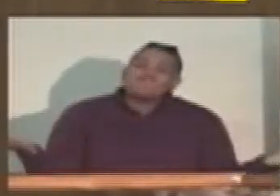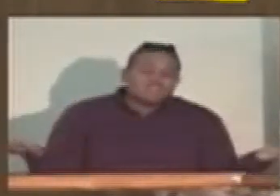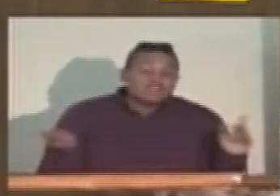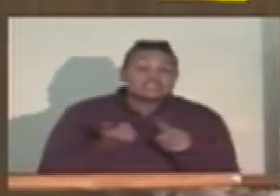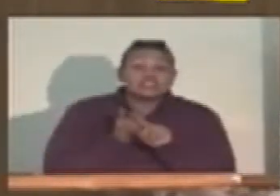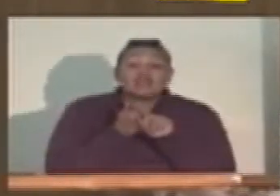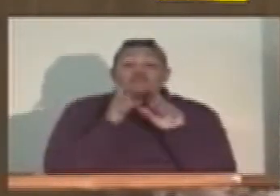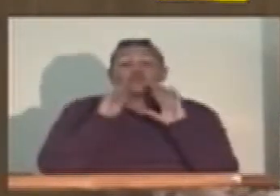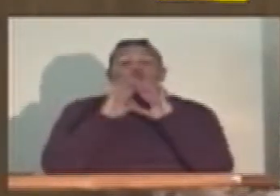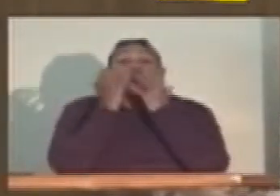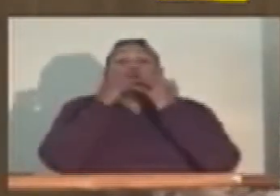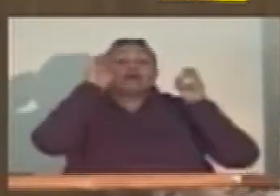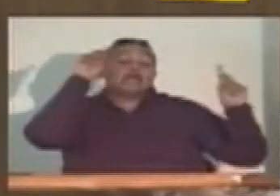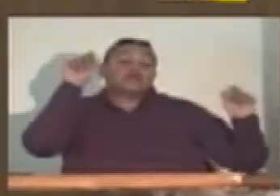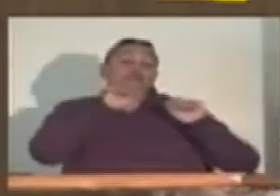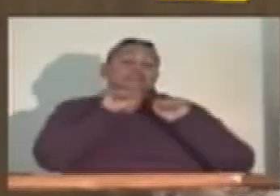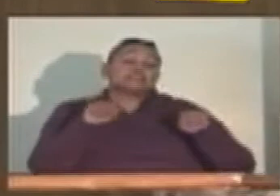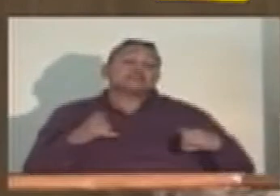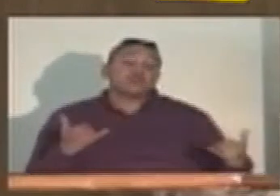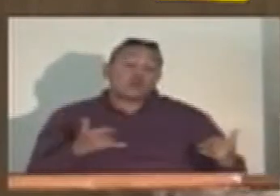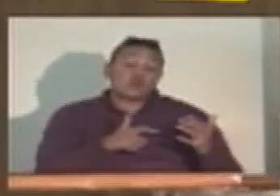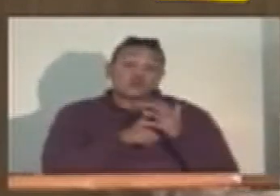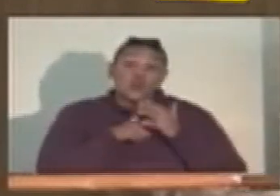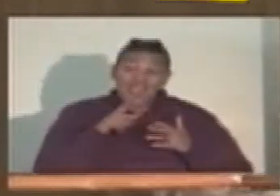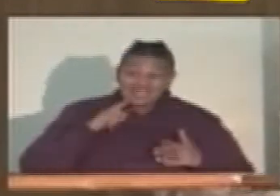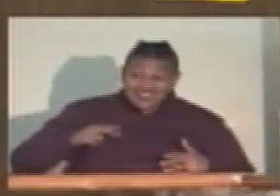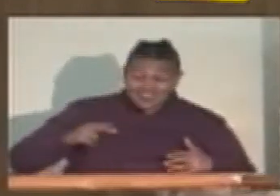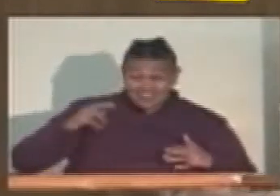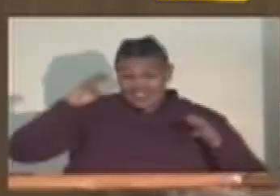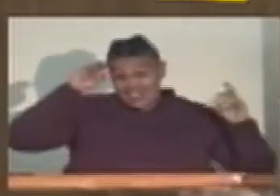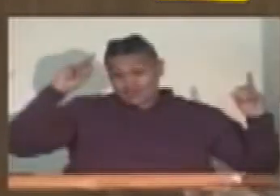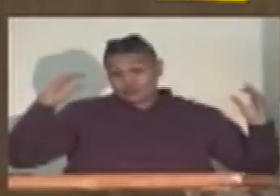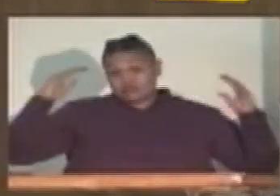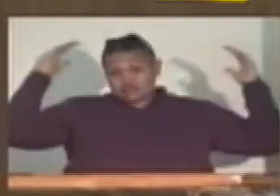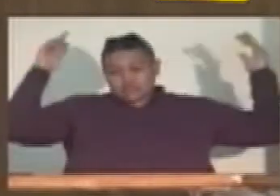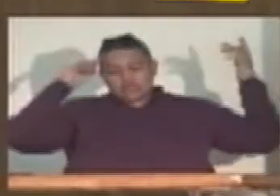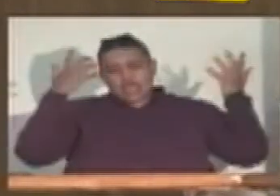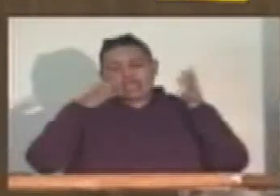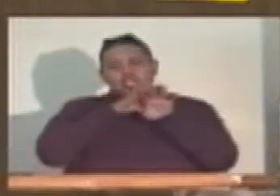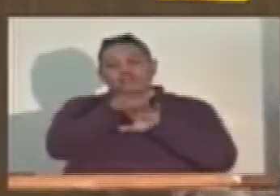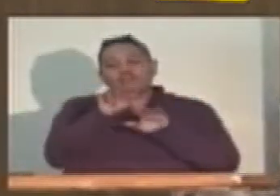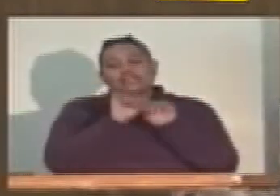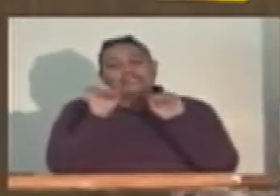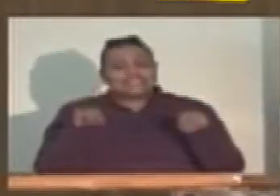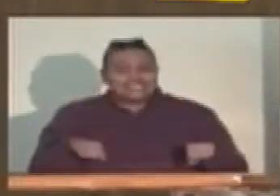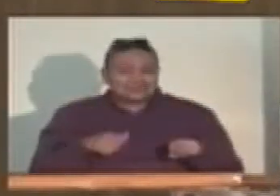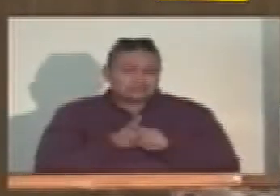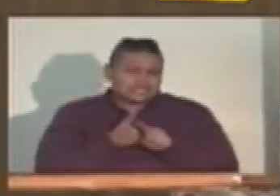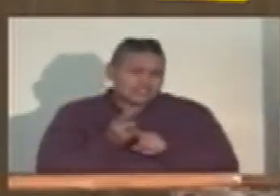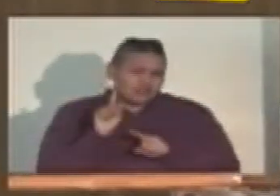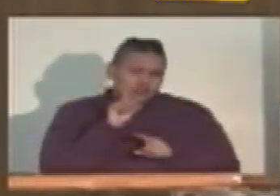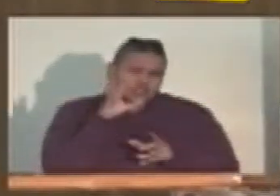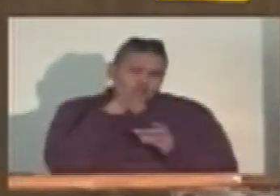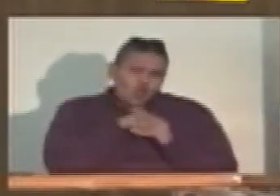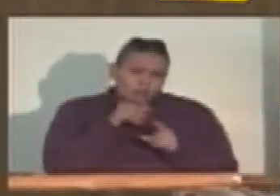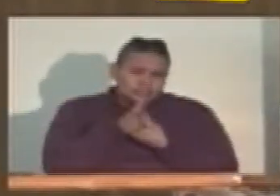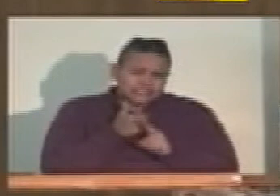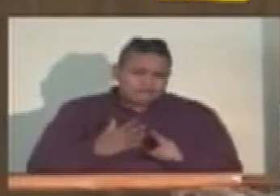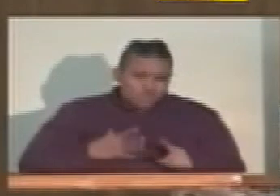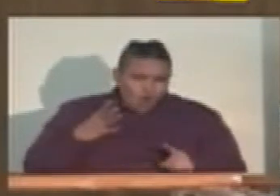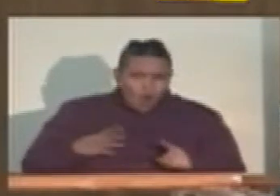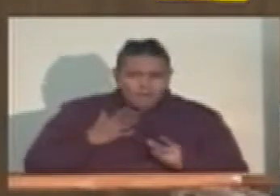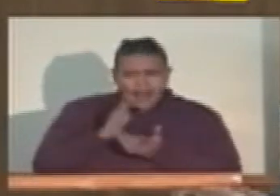global education system now requires that higher education be an integrated system, one which incorporates